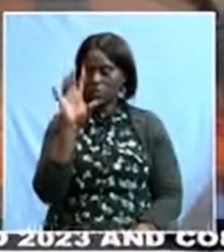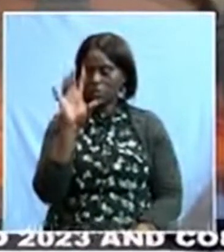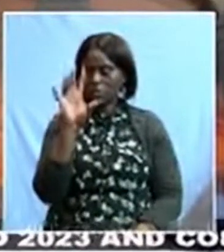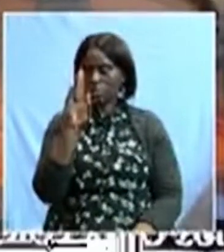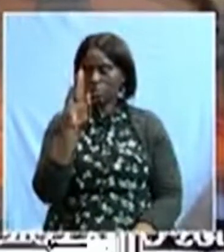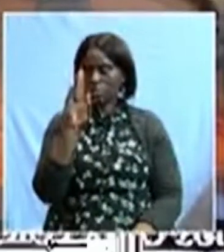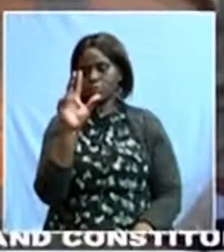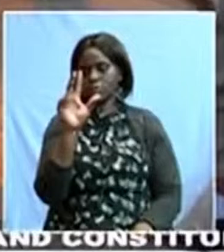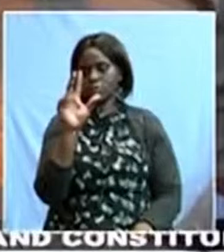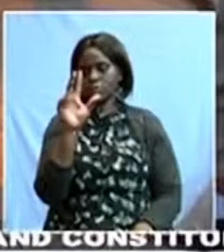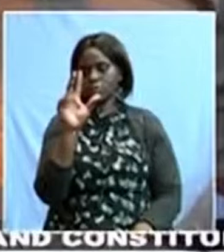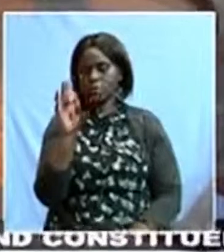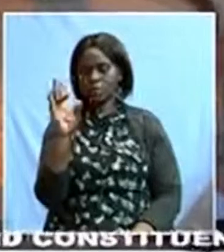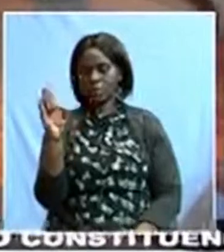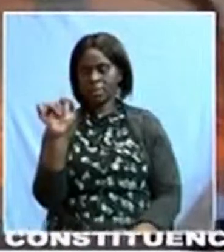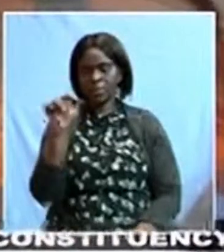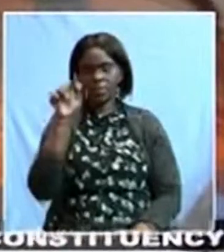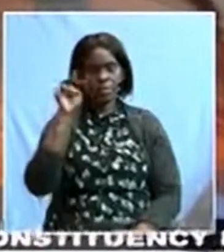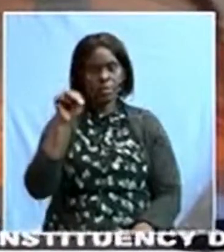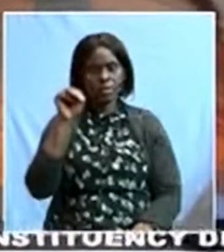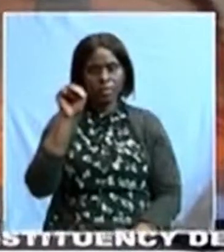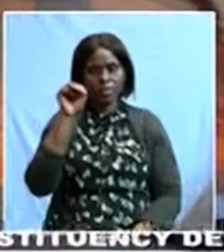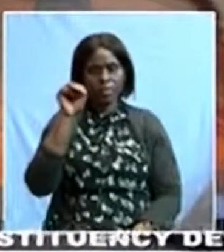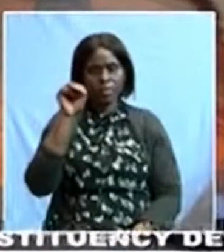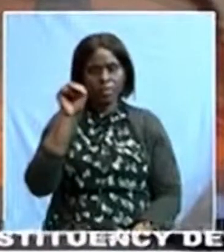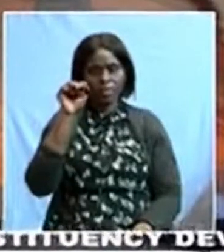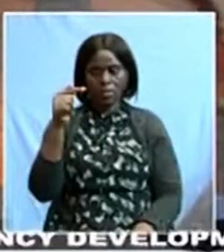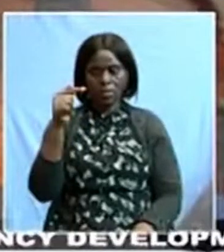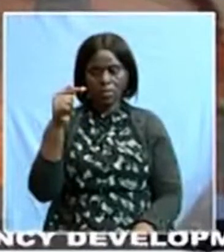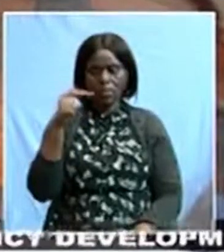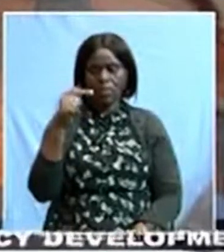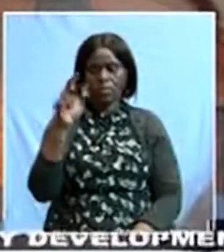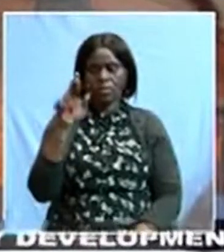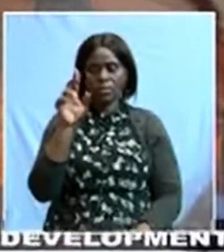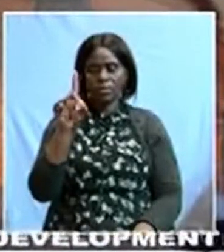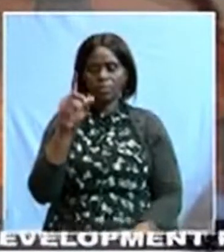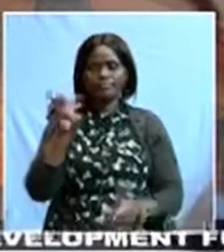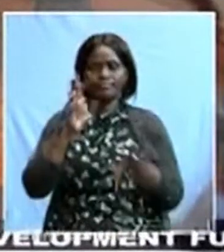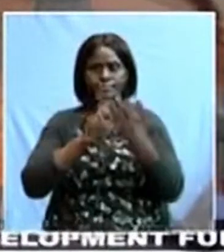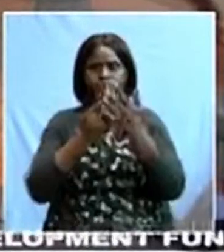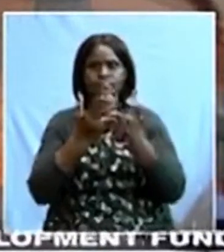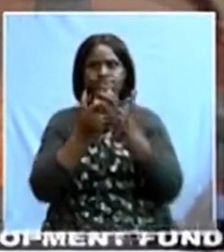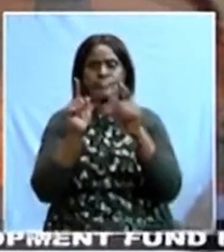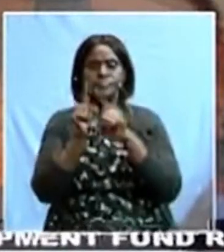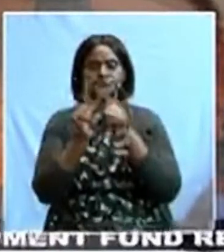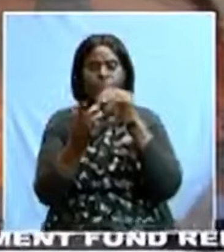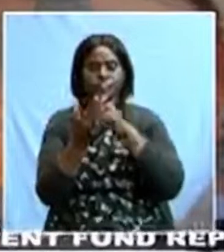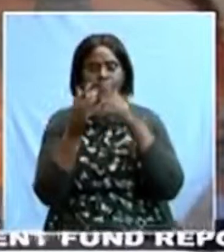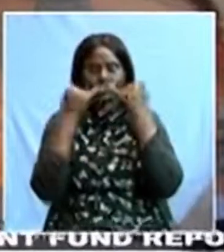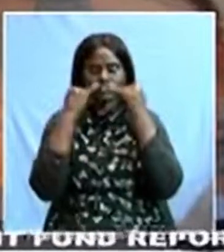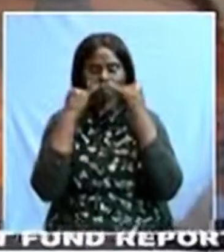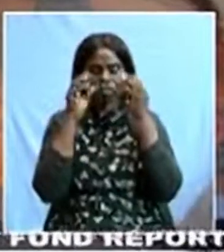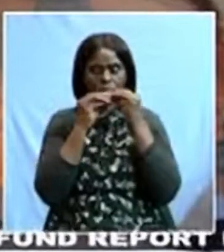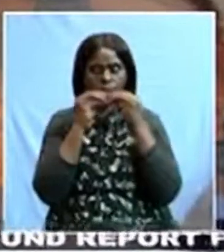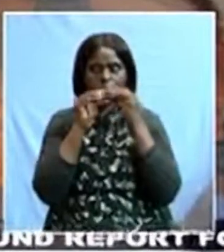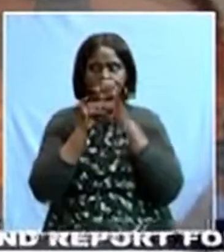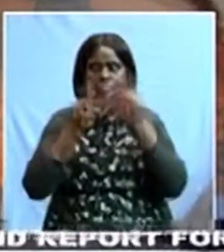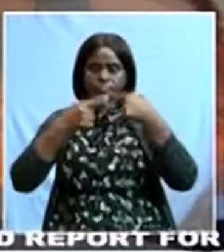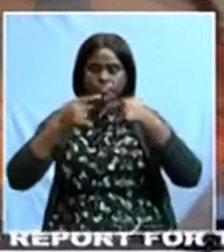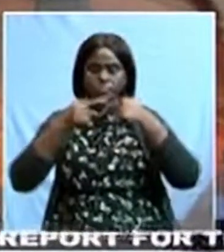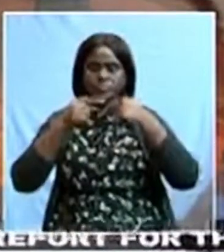71277 from Ministry of Local Government and Rural Development requesting for submission and of information on